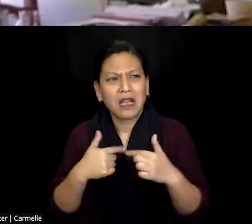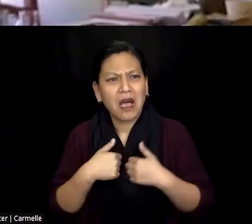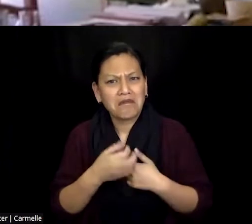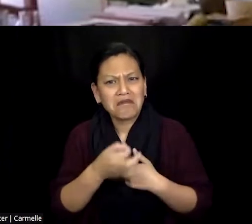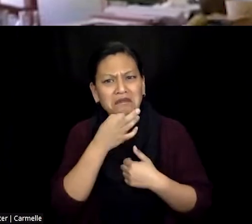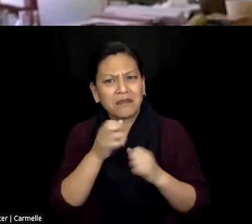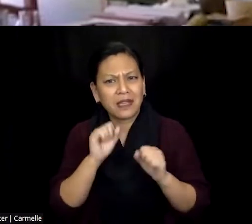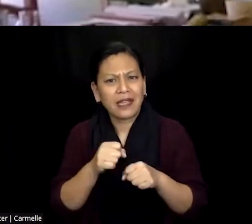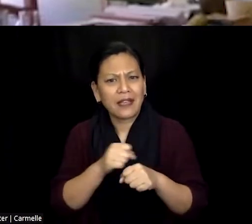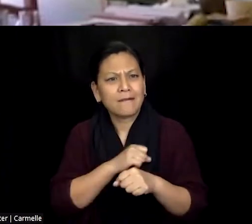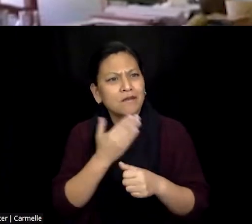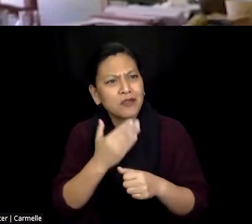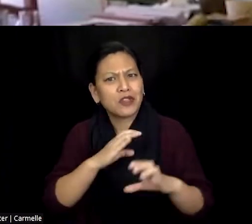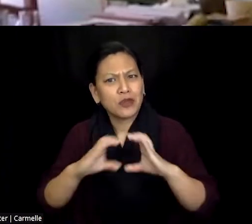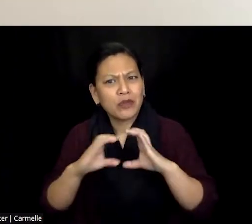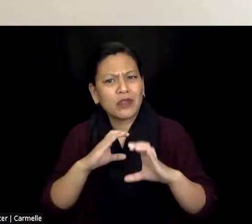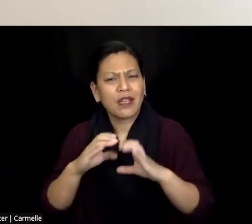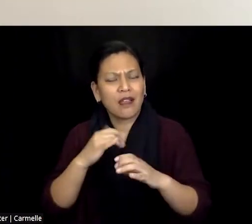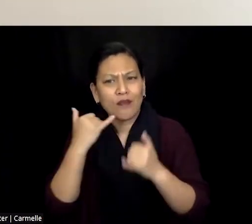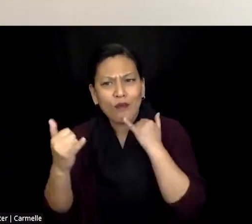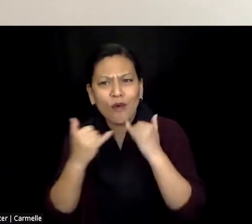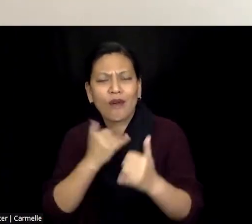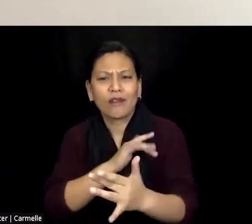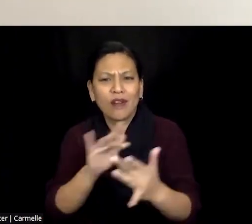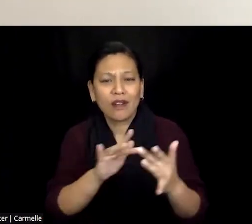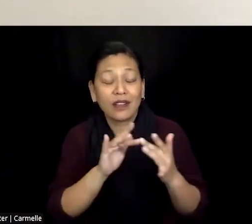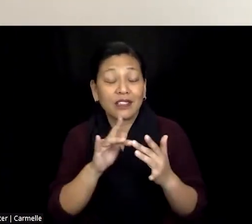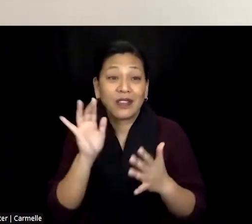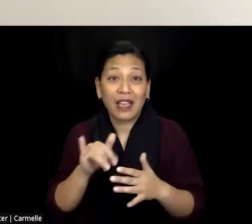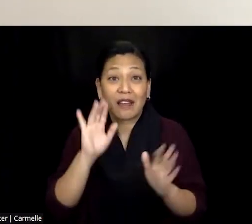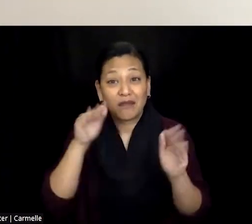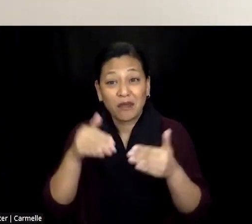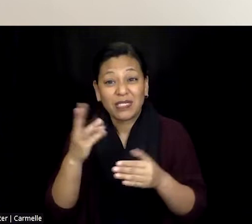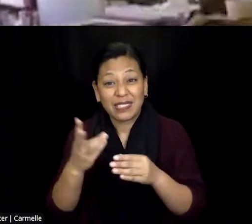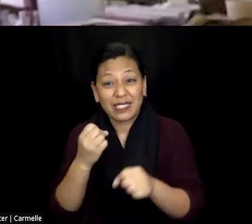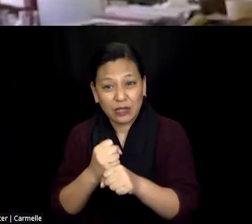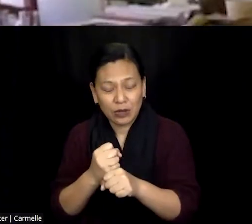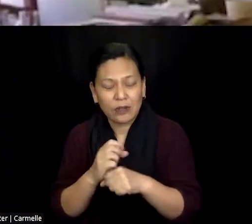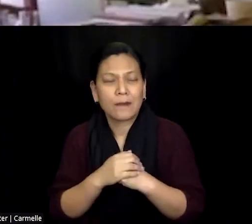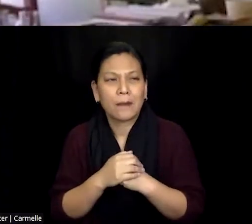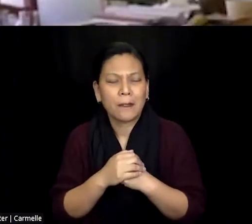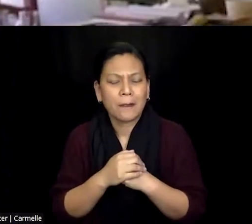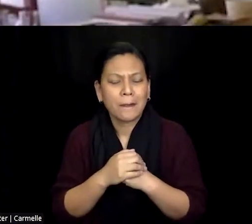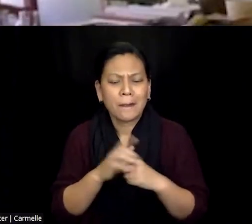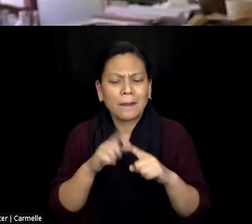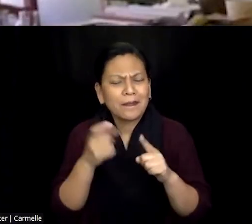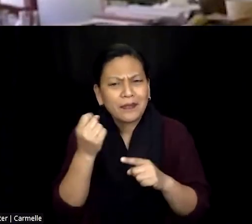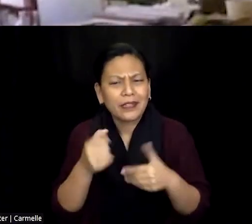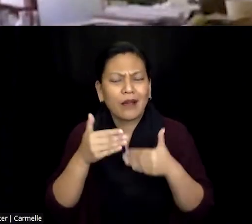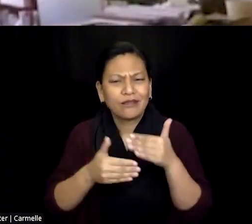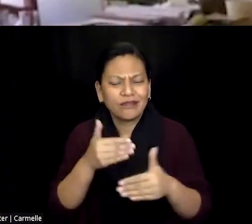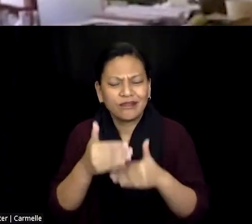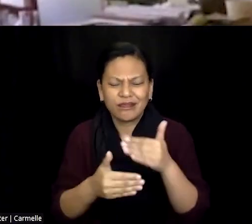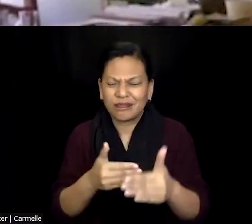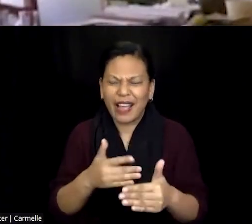I can probably do this as a living. Yeah. And I spent 6 years doing that and then became very dissatisfied